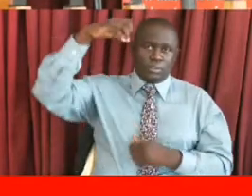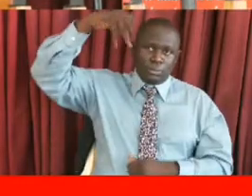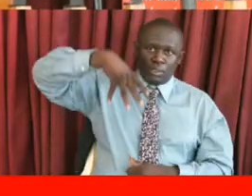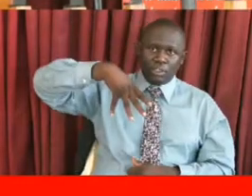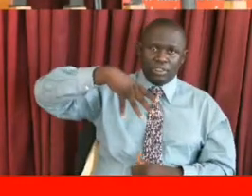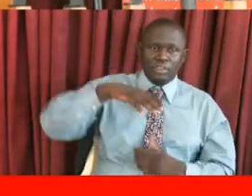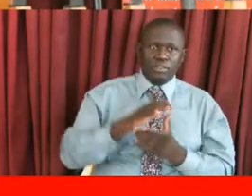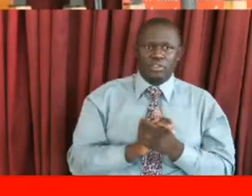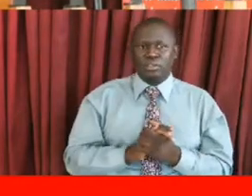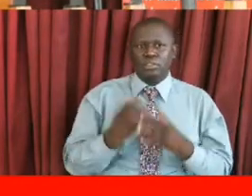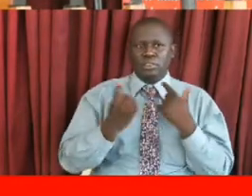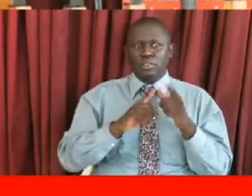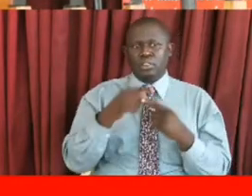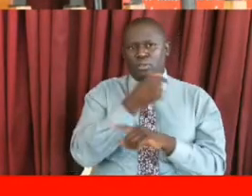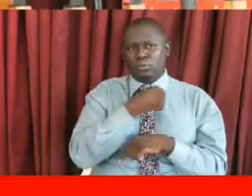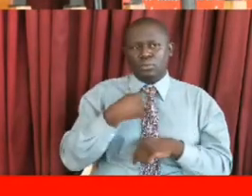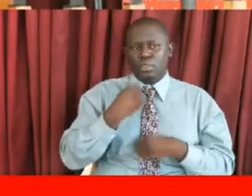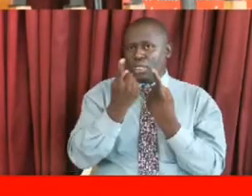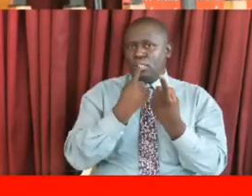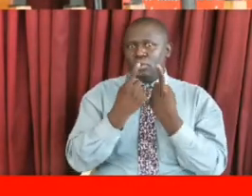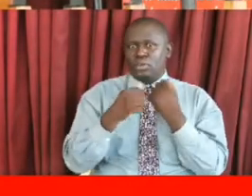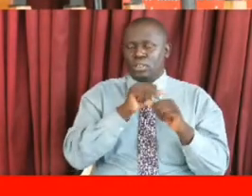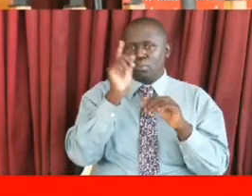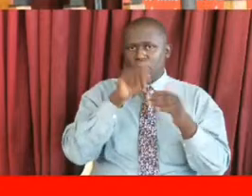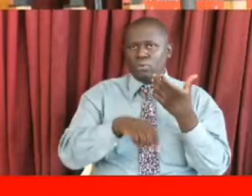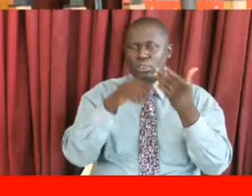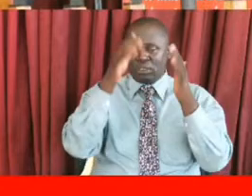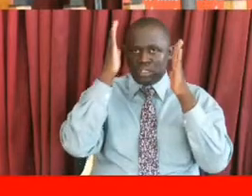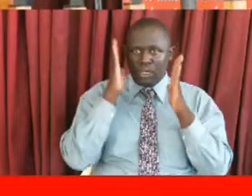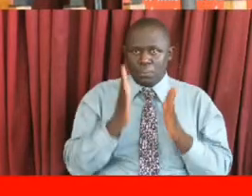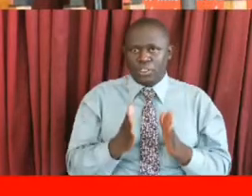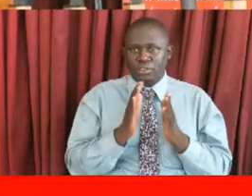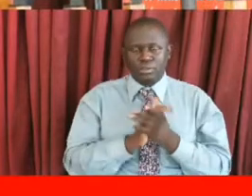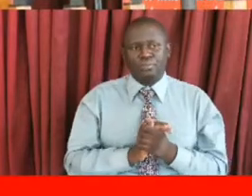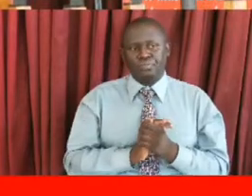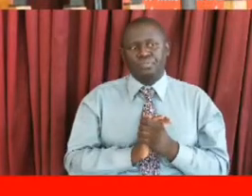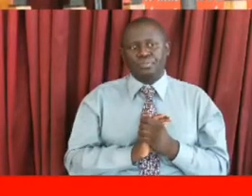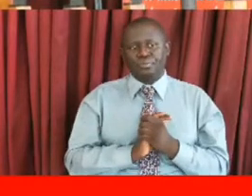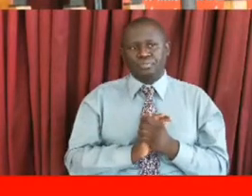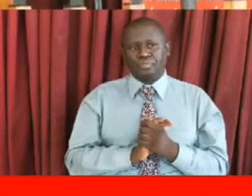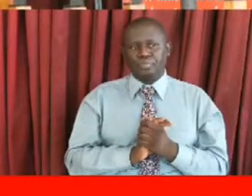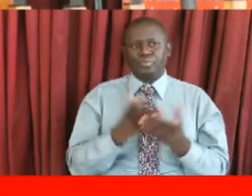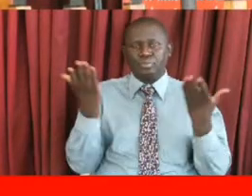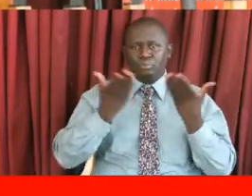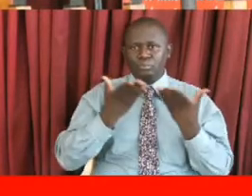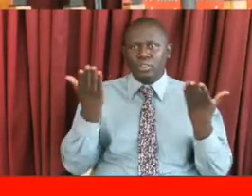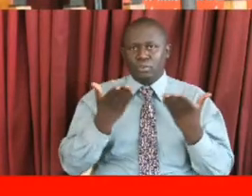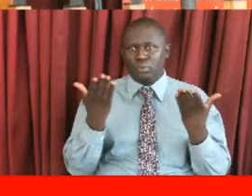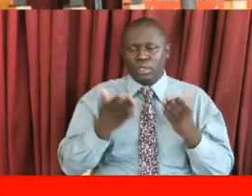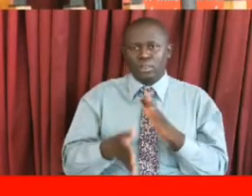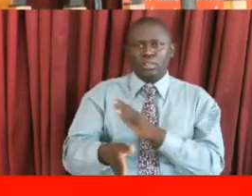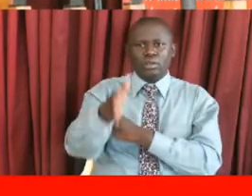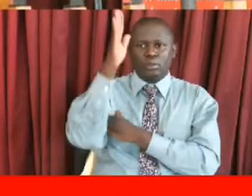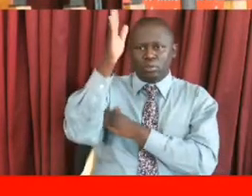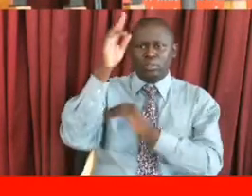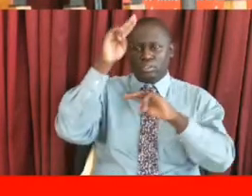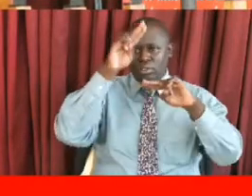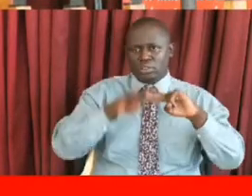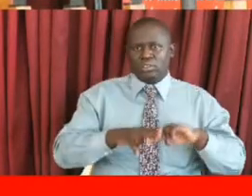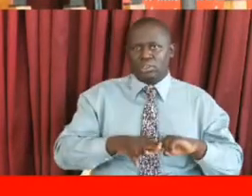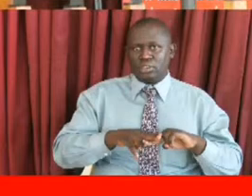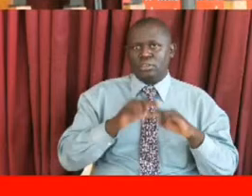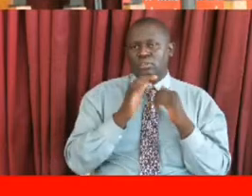presence we are talking about somebody being where God is